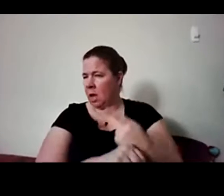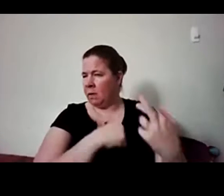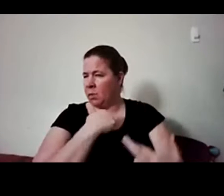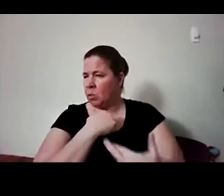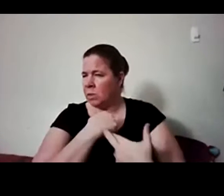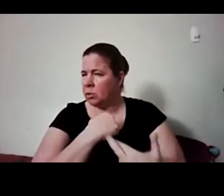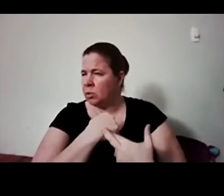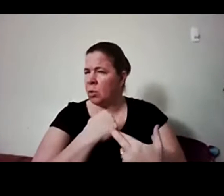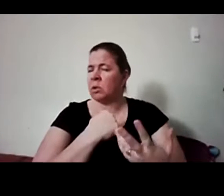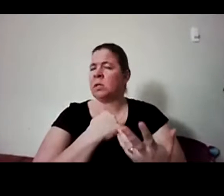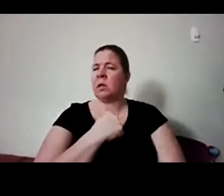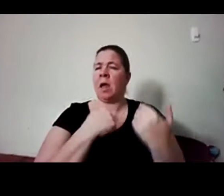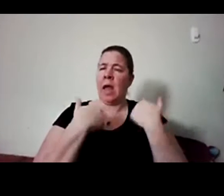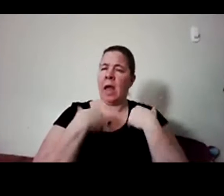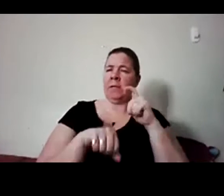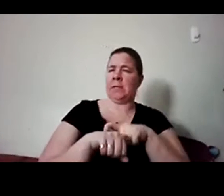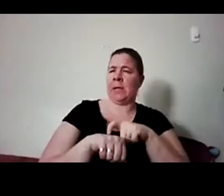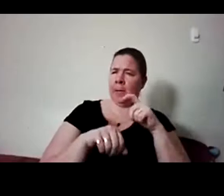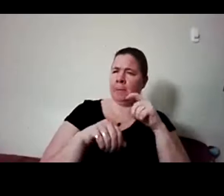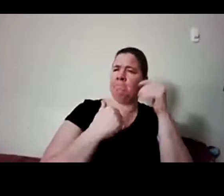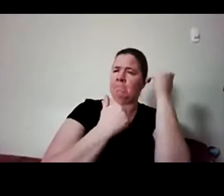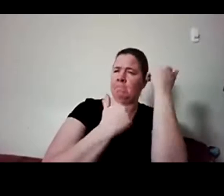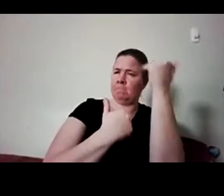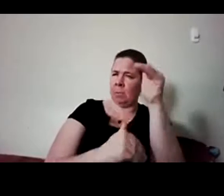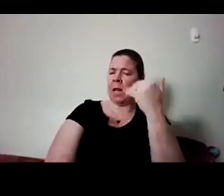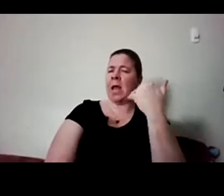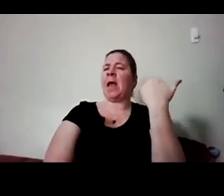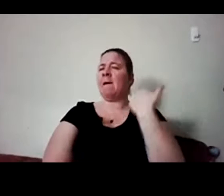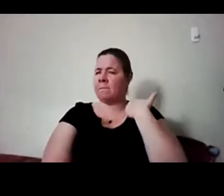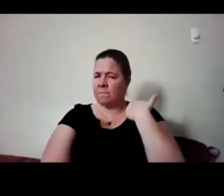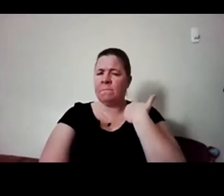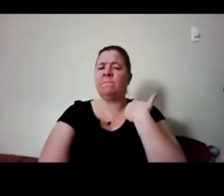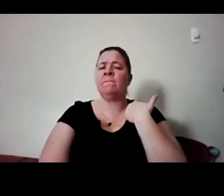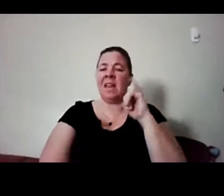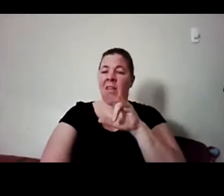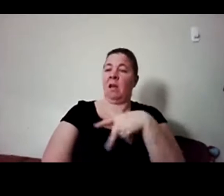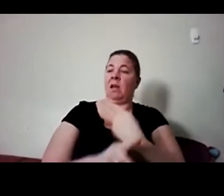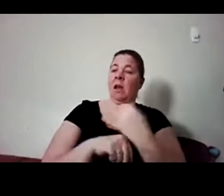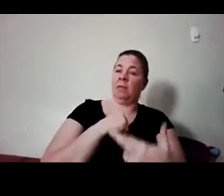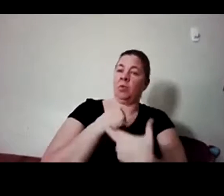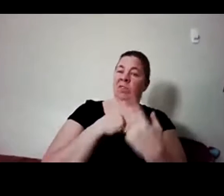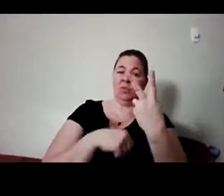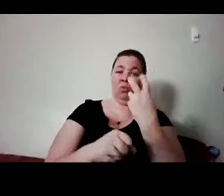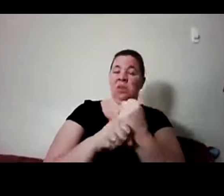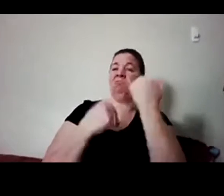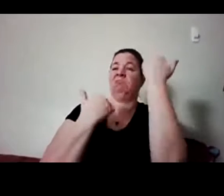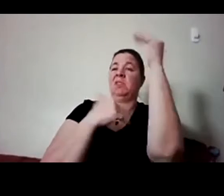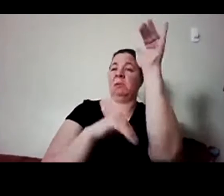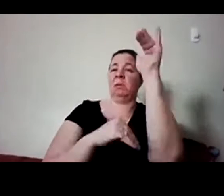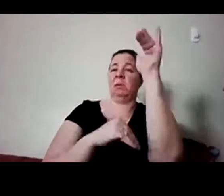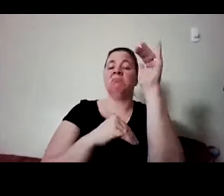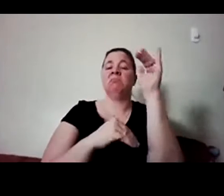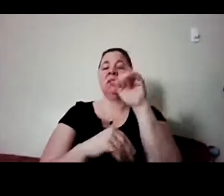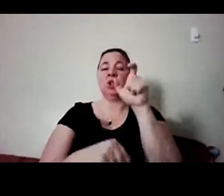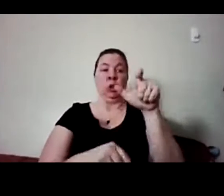can cut time frames. With this kind of a resource, yes, you can be able to do in 2 years what is supposed to